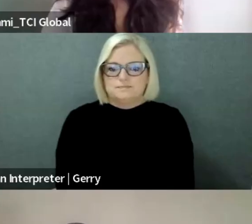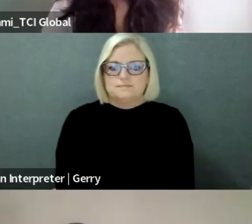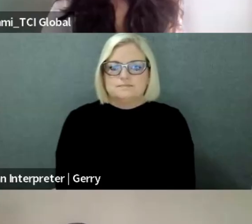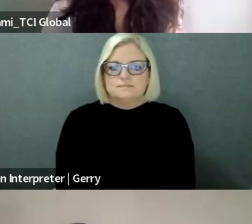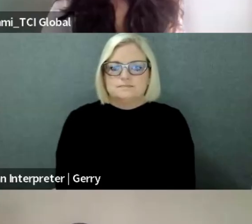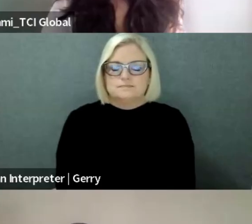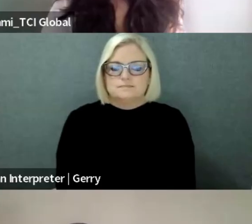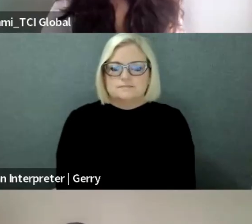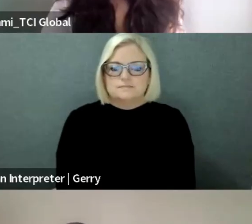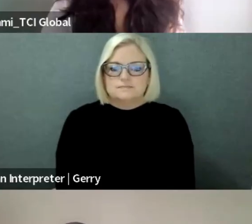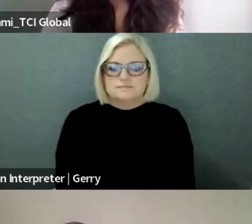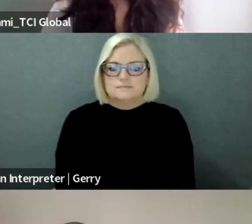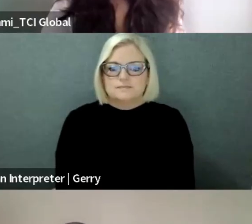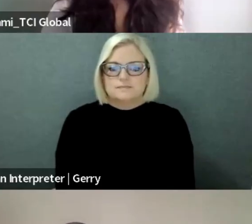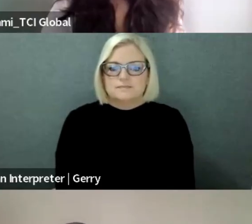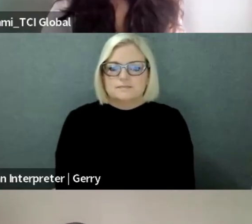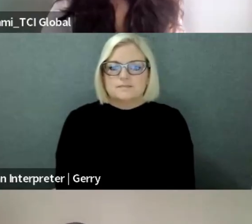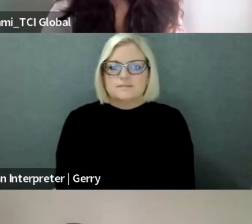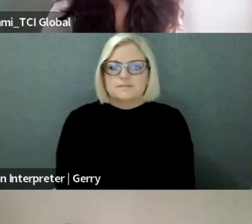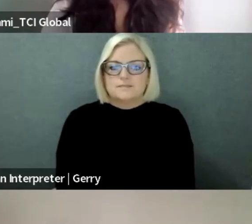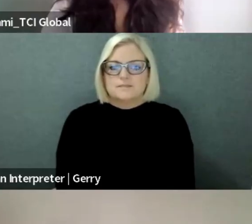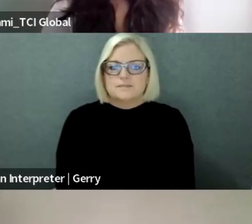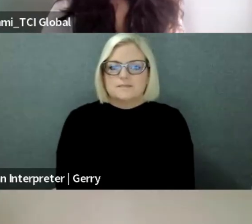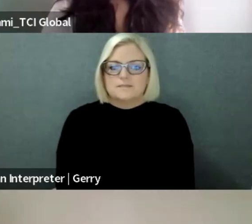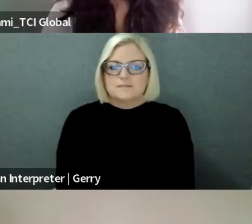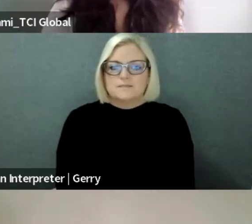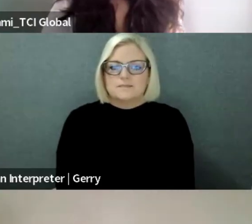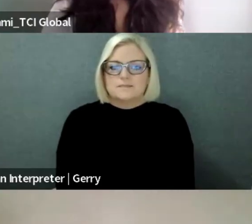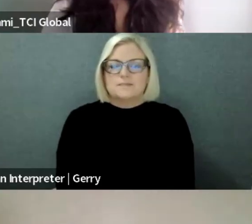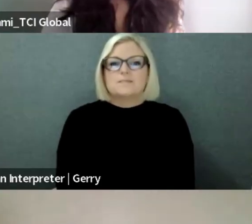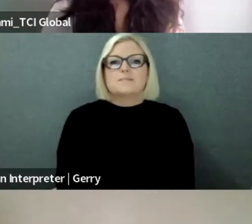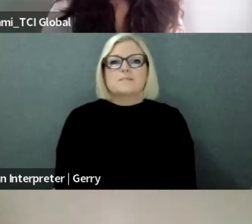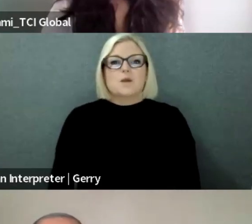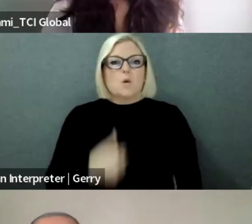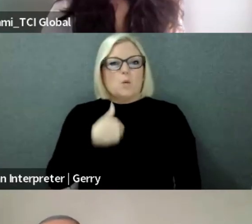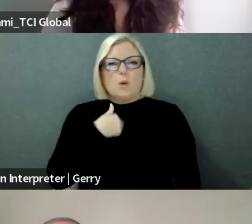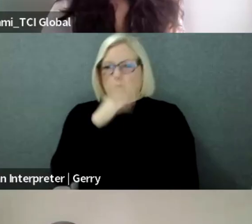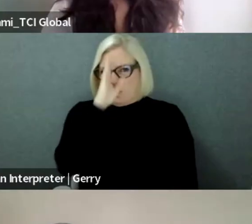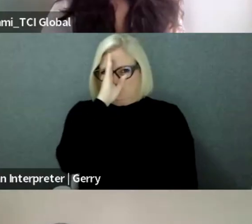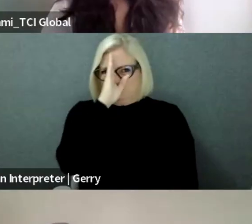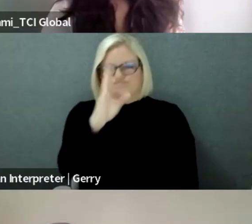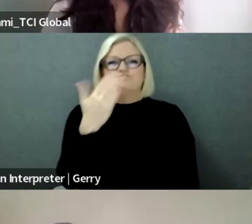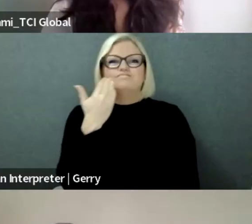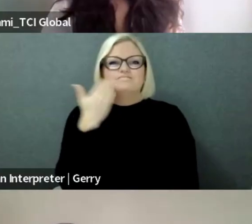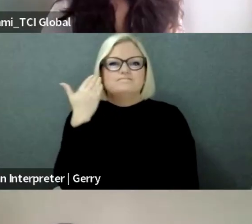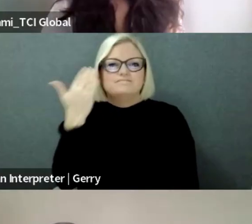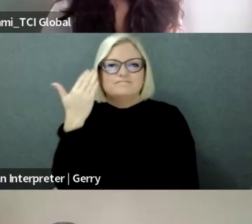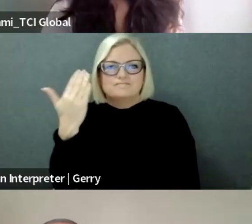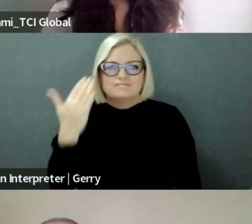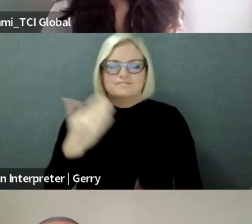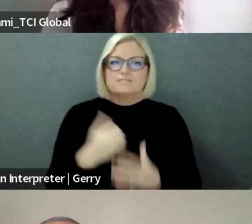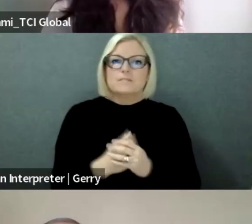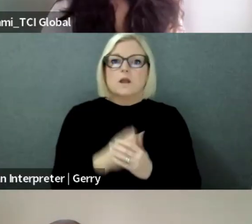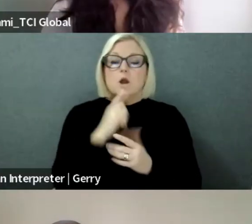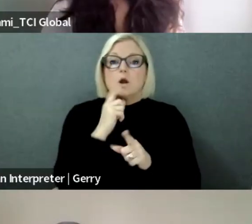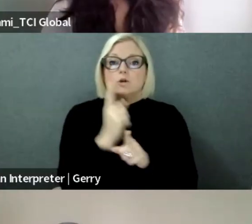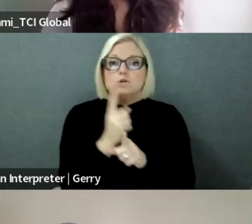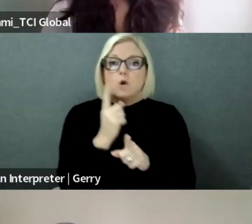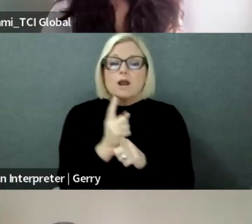We'll jump straight into our presentation this morning. and we'll be starting off with what